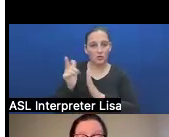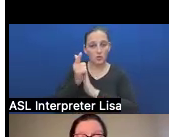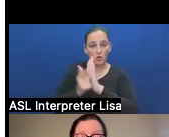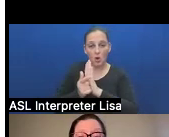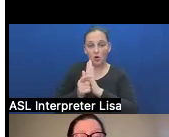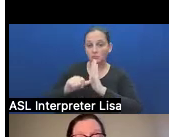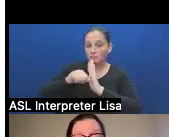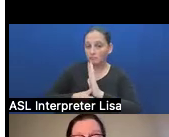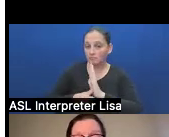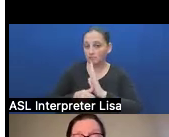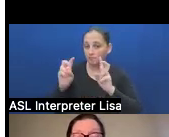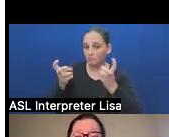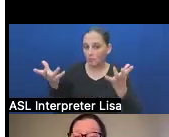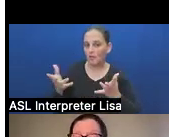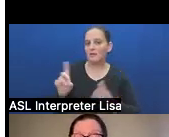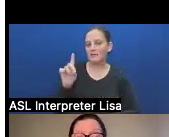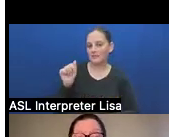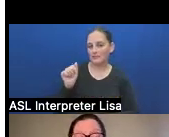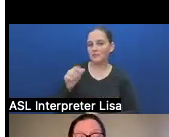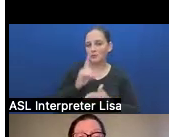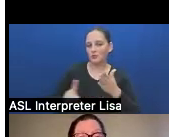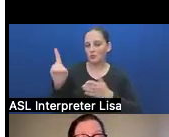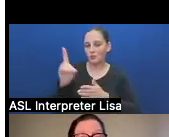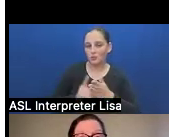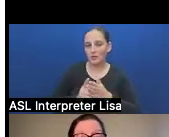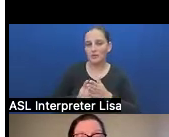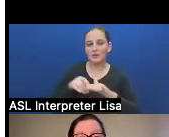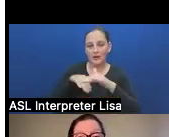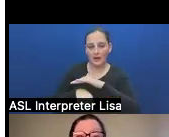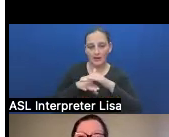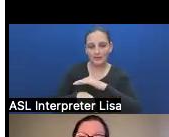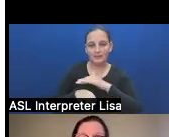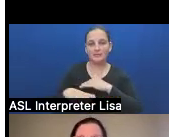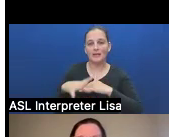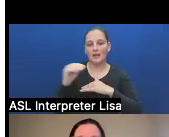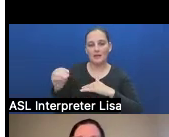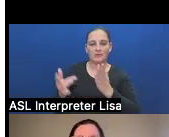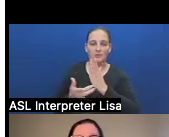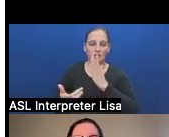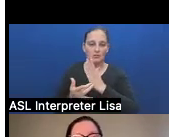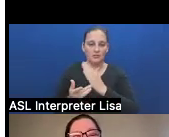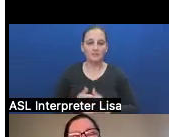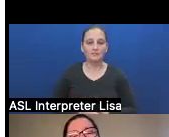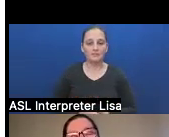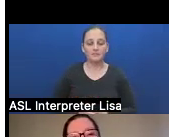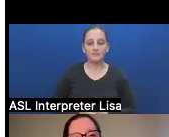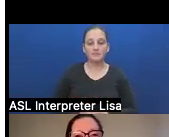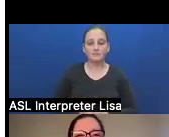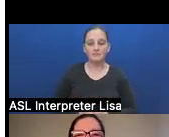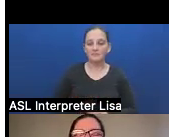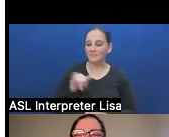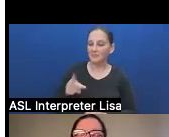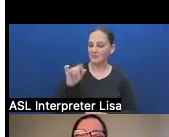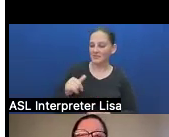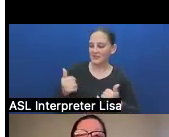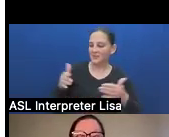those that relate to disability discrimination, access, and technology. Judy, we welcome